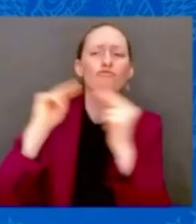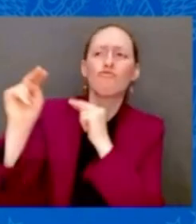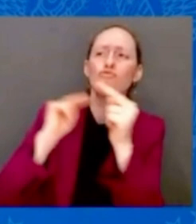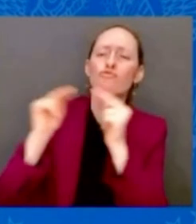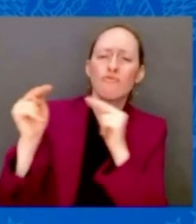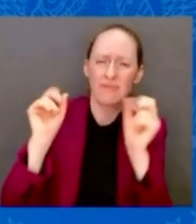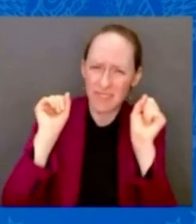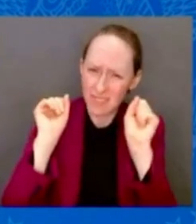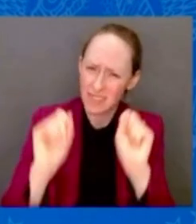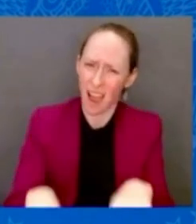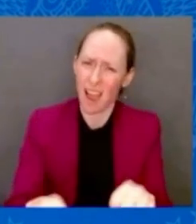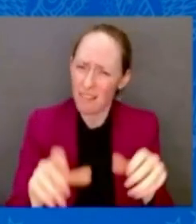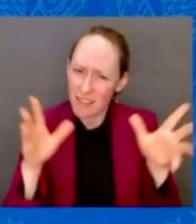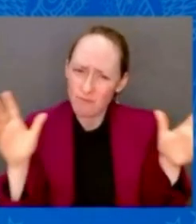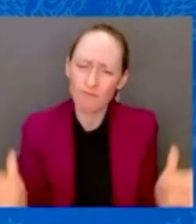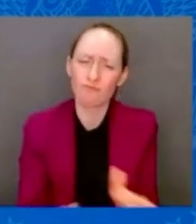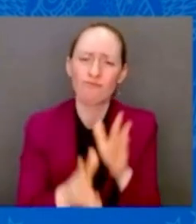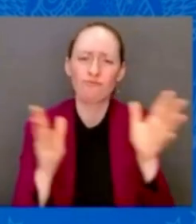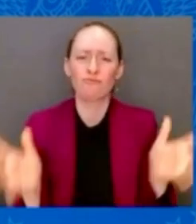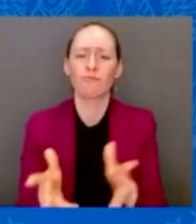I mean it.